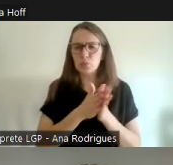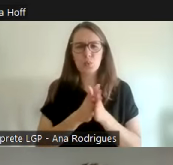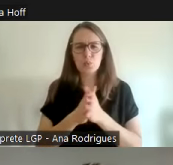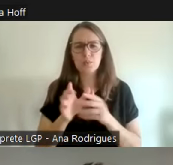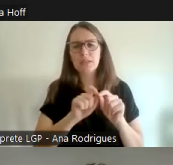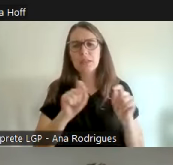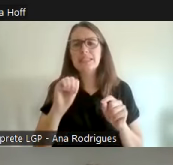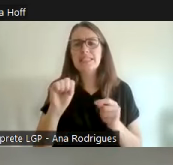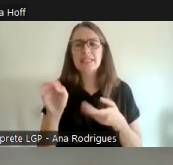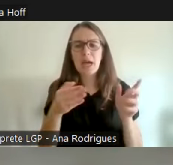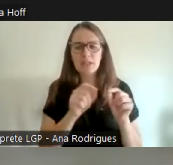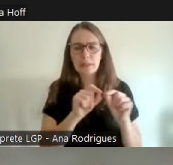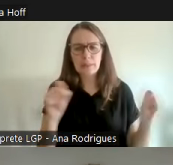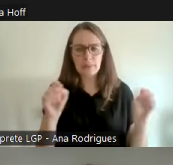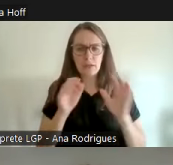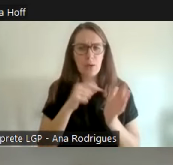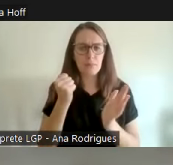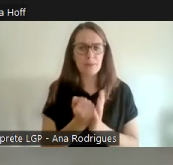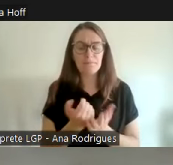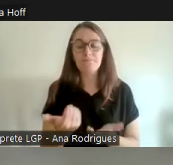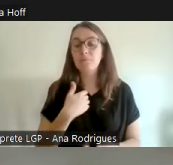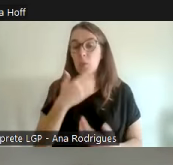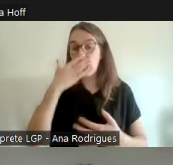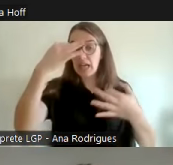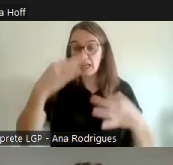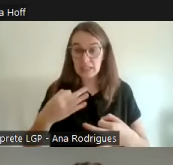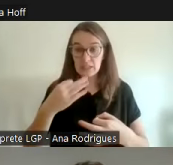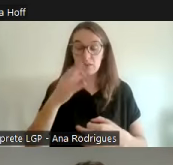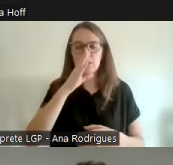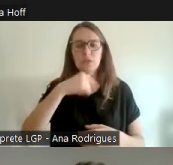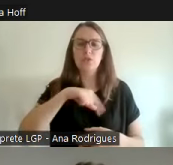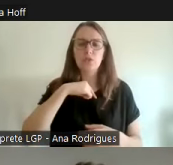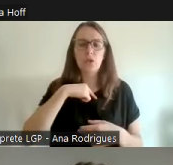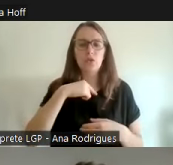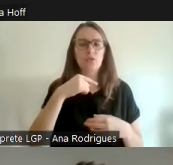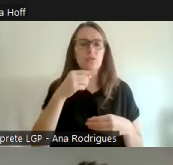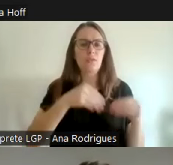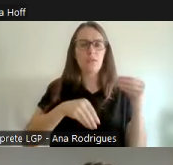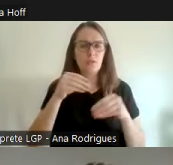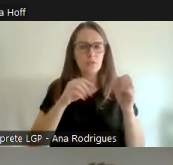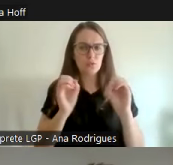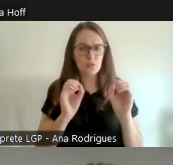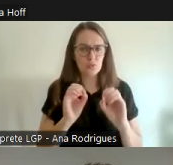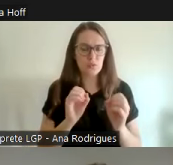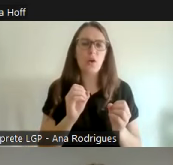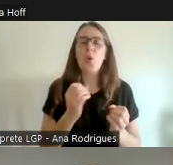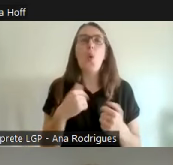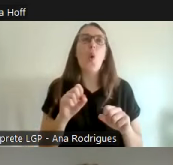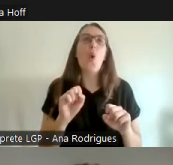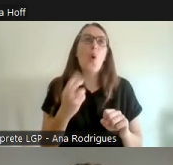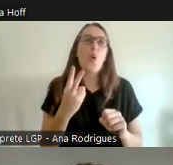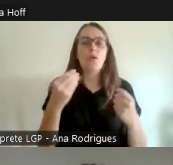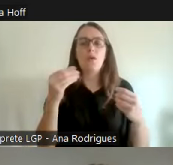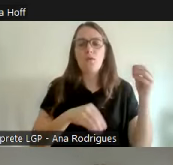And I'm sure that if we have just voted, that people wouldn't have used it. They would have used their signs